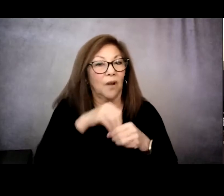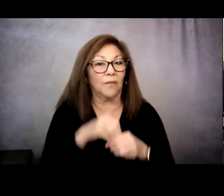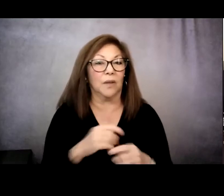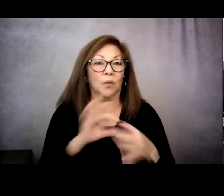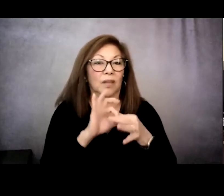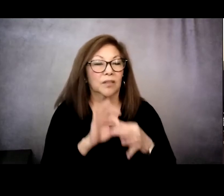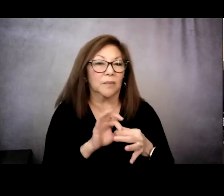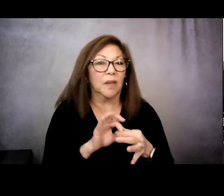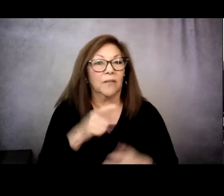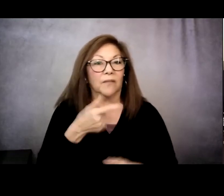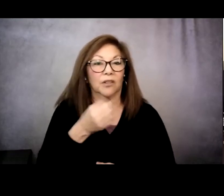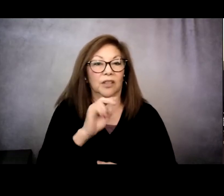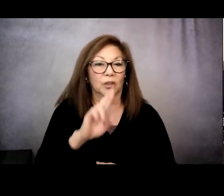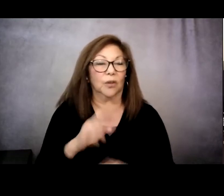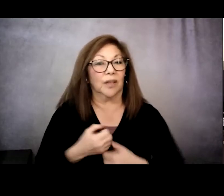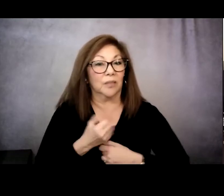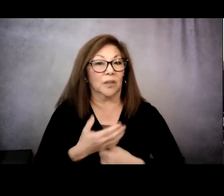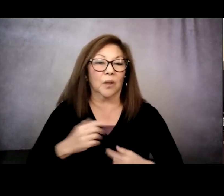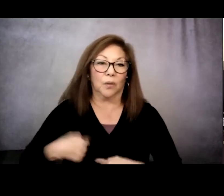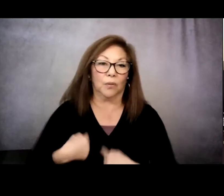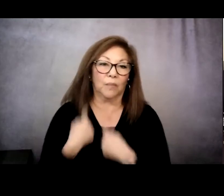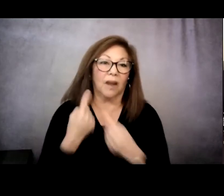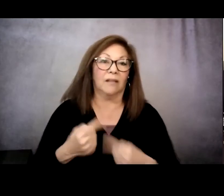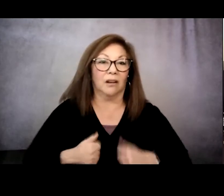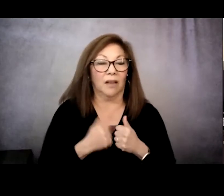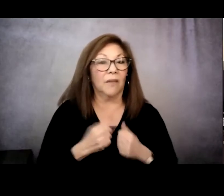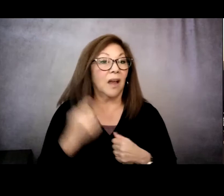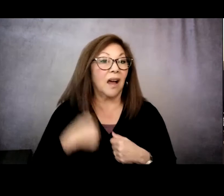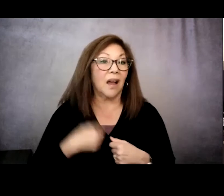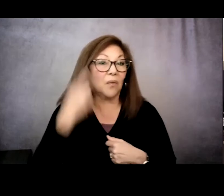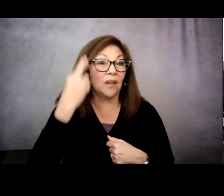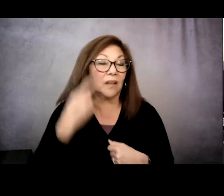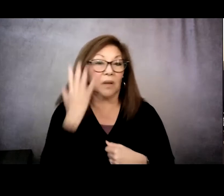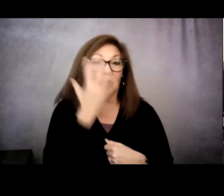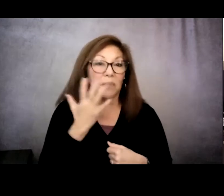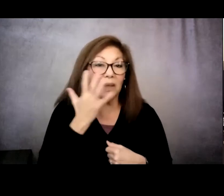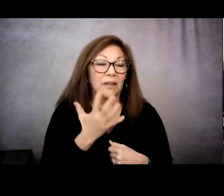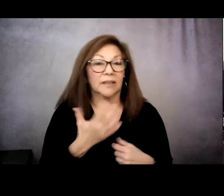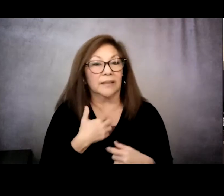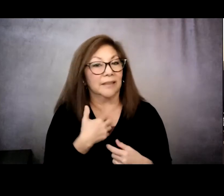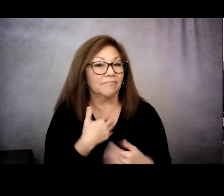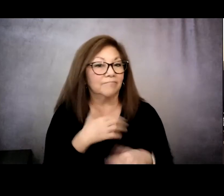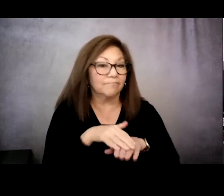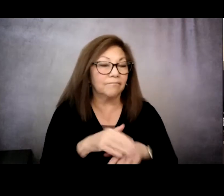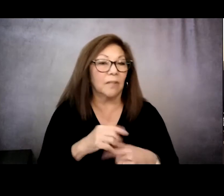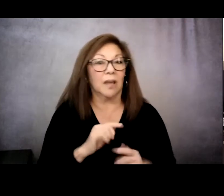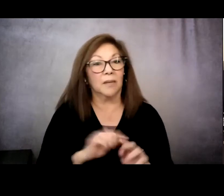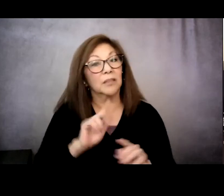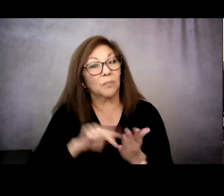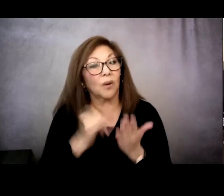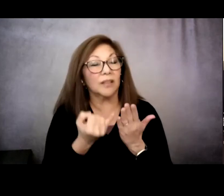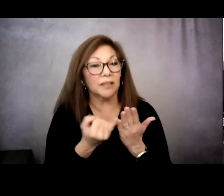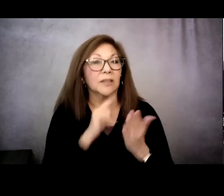gender expression throughout my entire life. I realize that my appearance might belie this tension. This project is